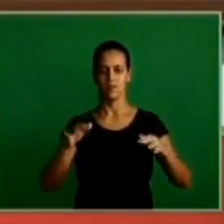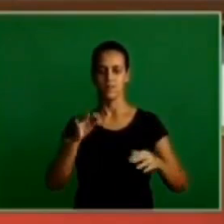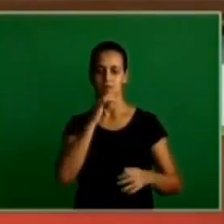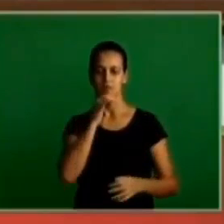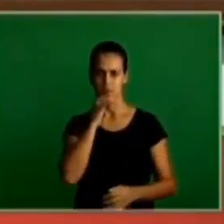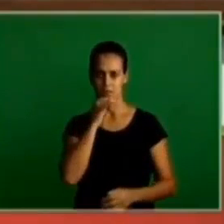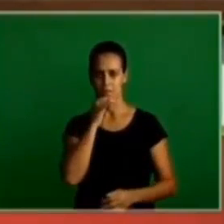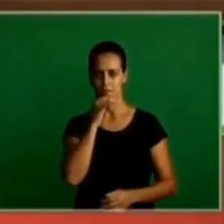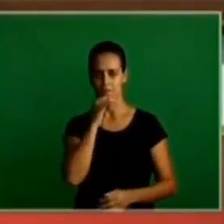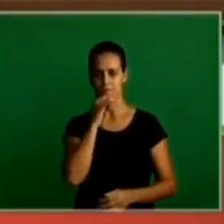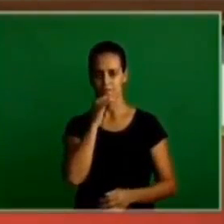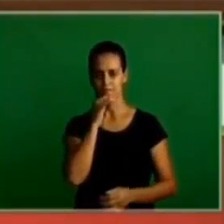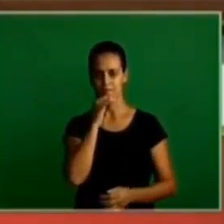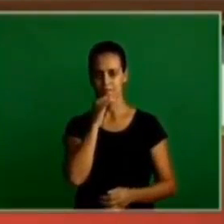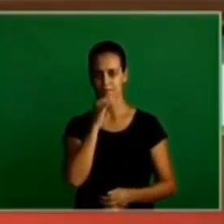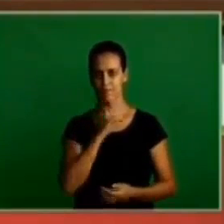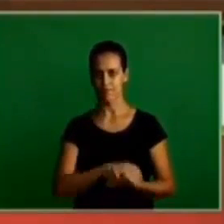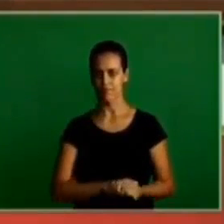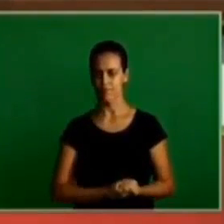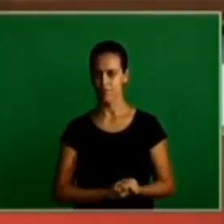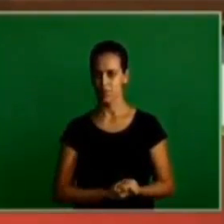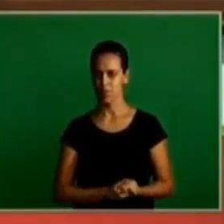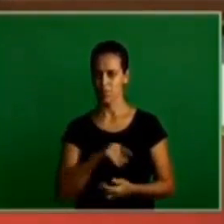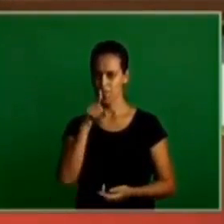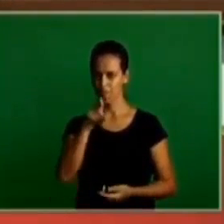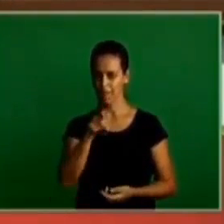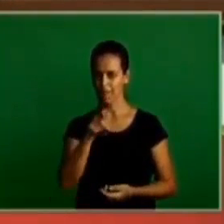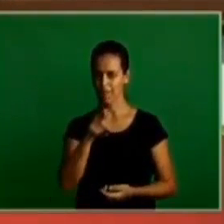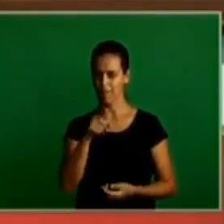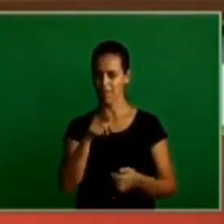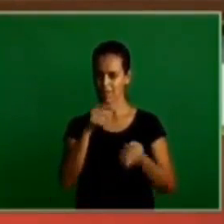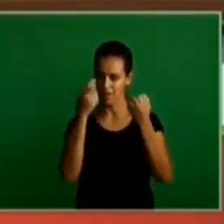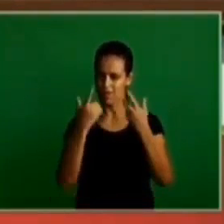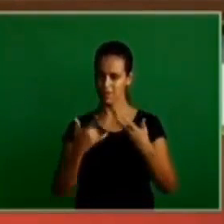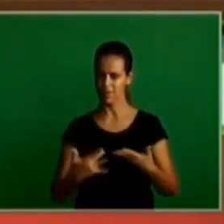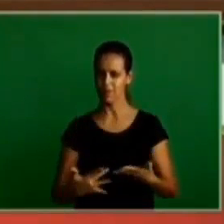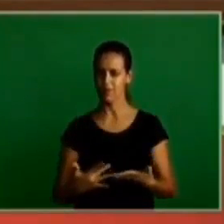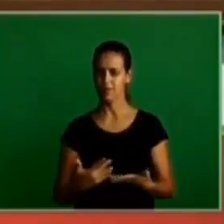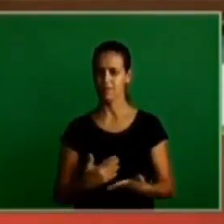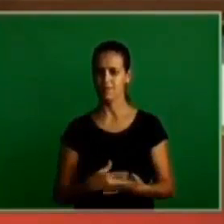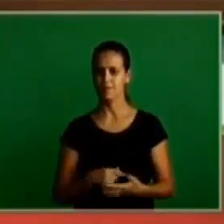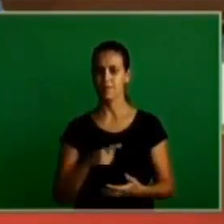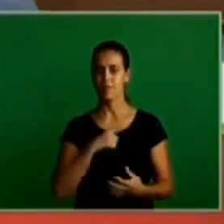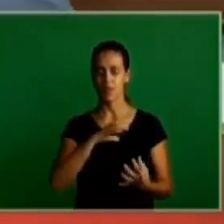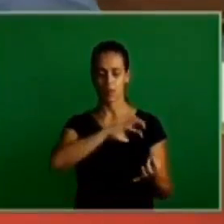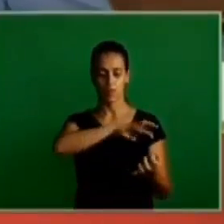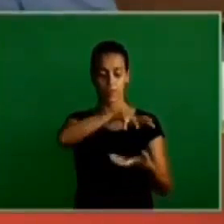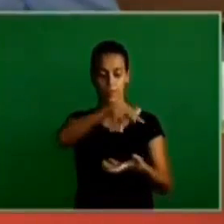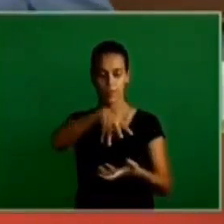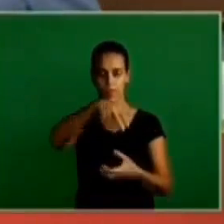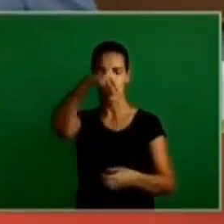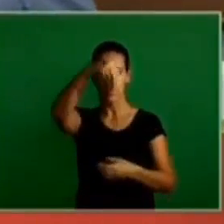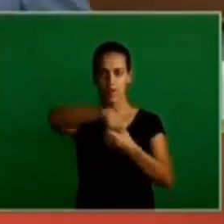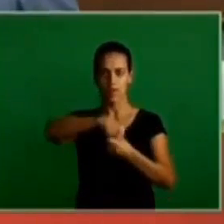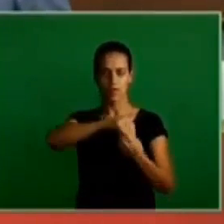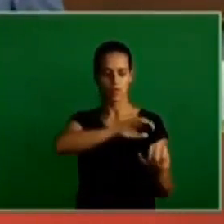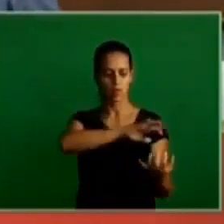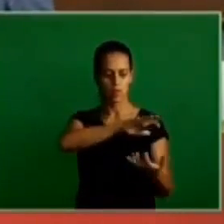need to show to me when there is a coincidence of all of this inside of this